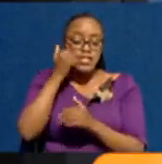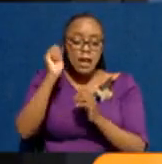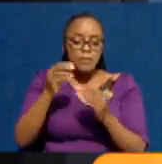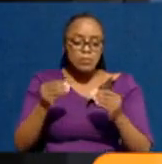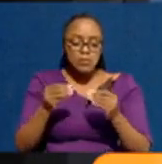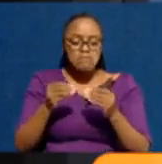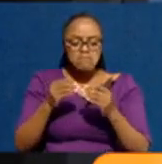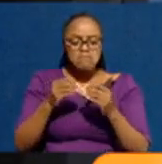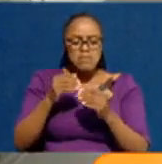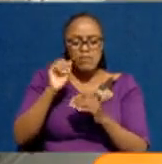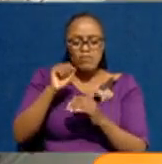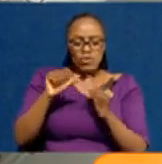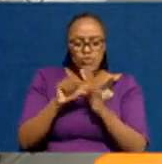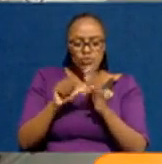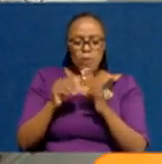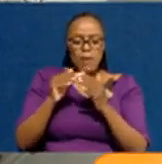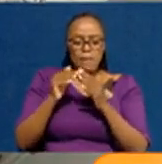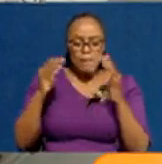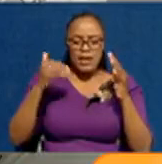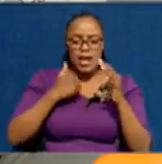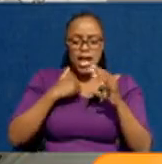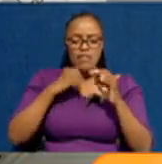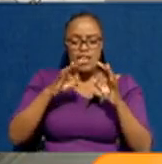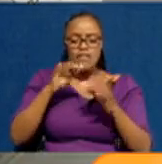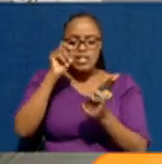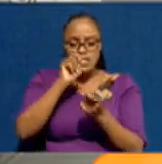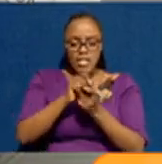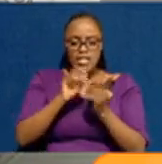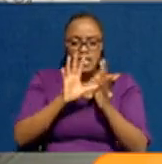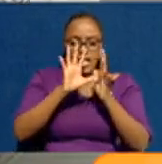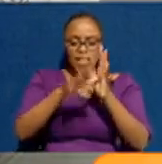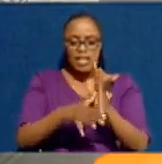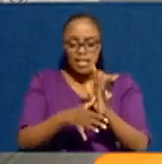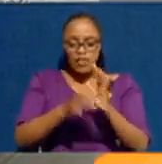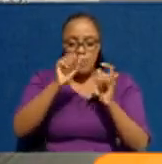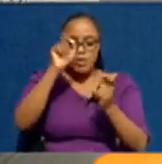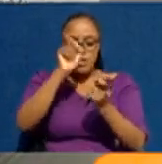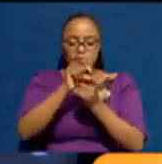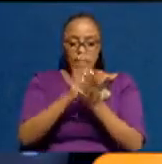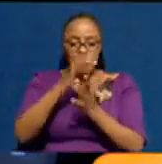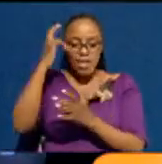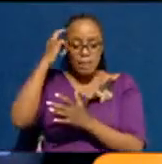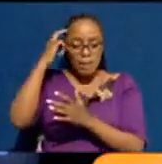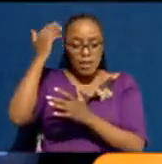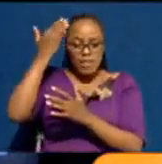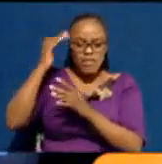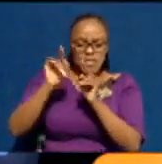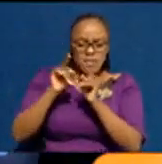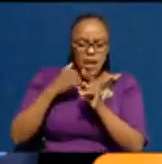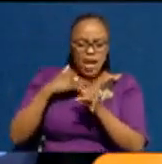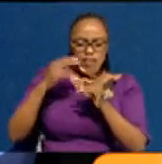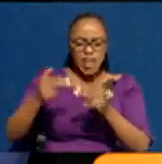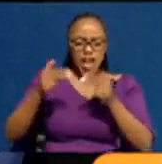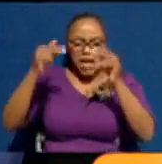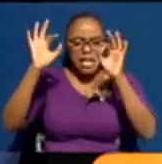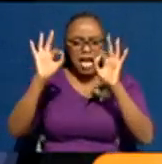fatal if diagnosed late. The machine can scan and assess brain injury with higher accuracy